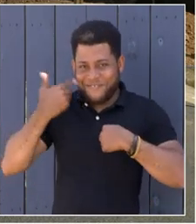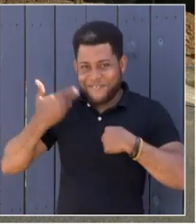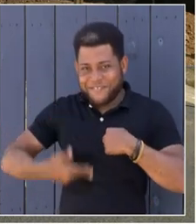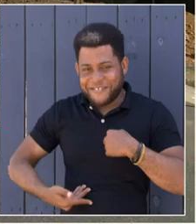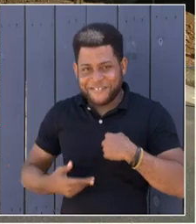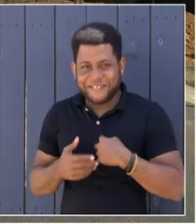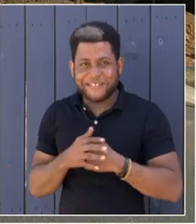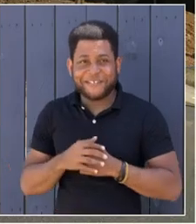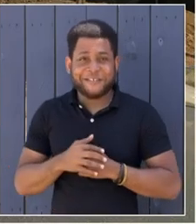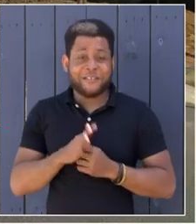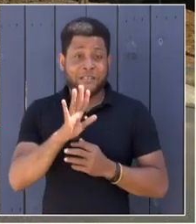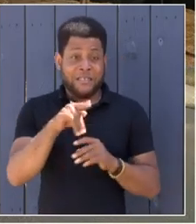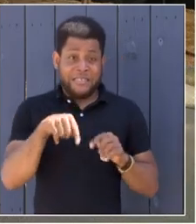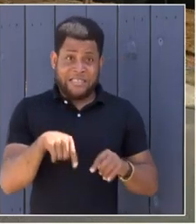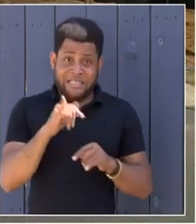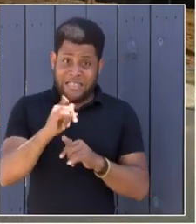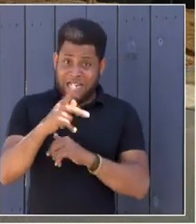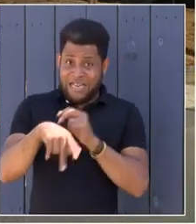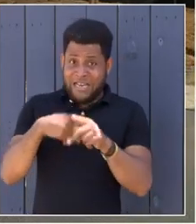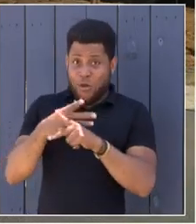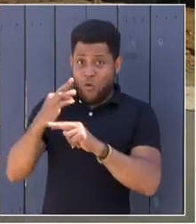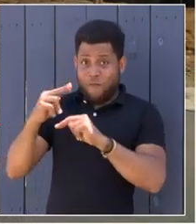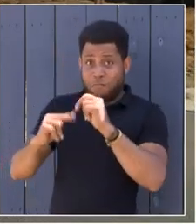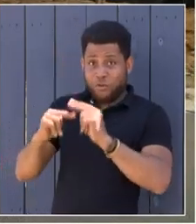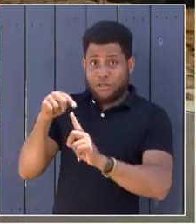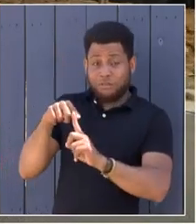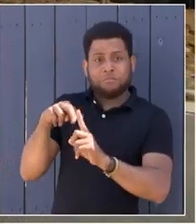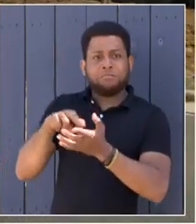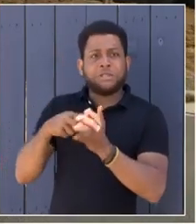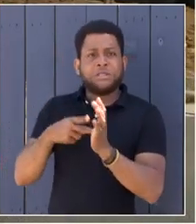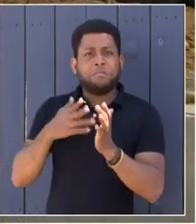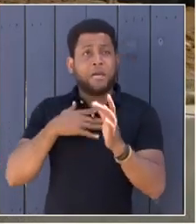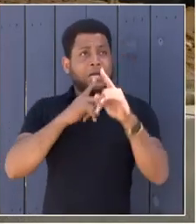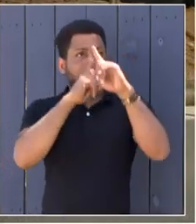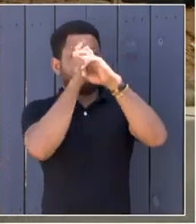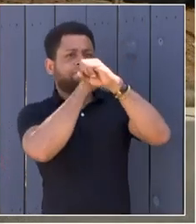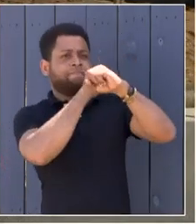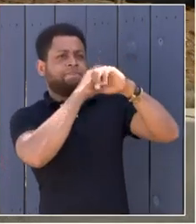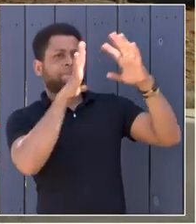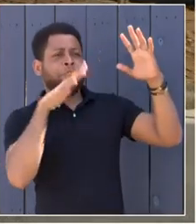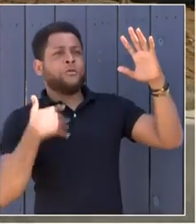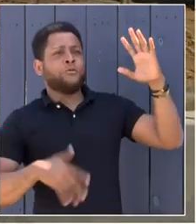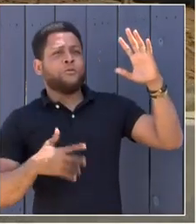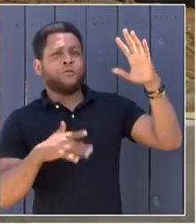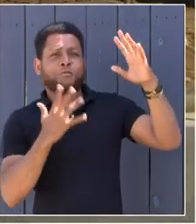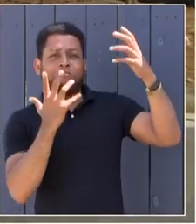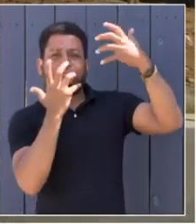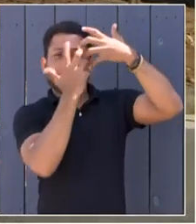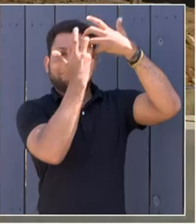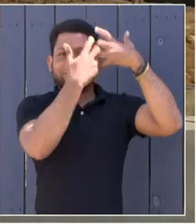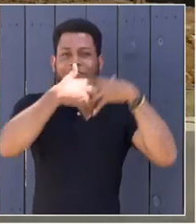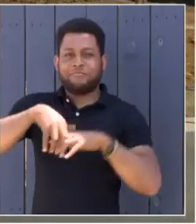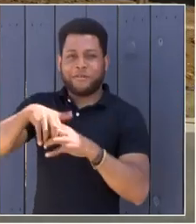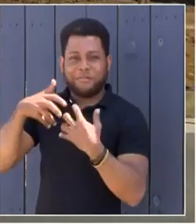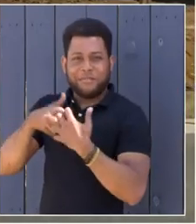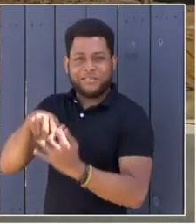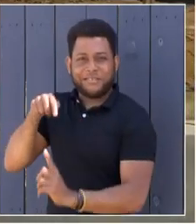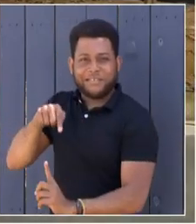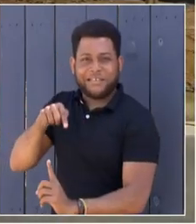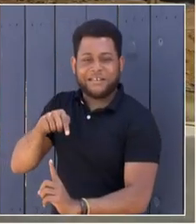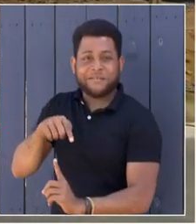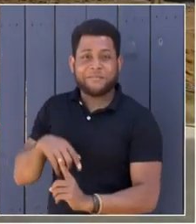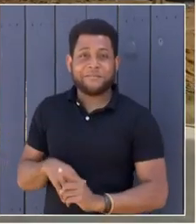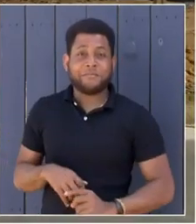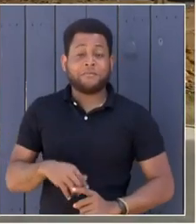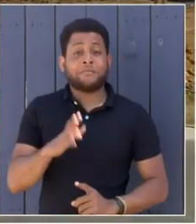come to fruition, I am especially grateful. Most importantly, however, I believe that it